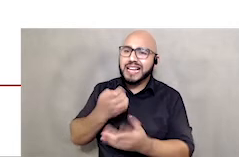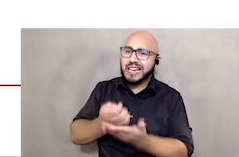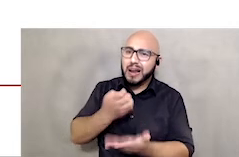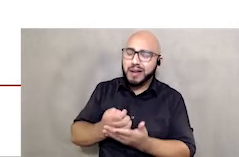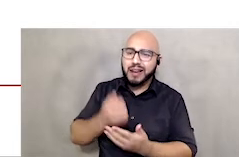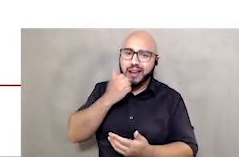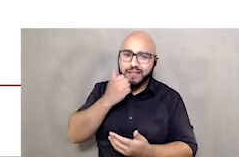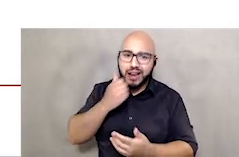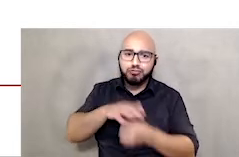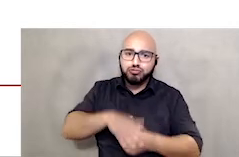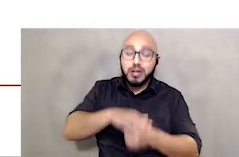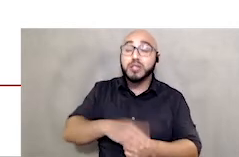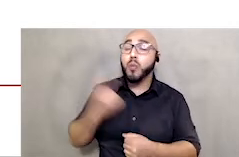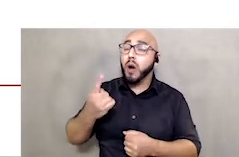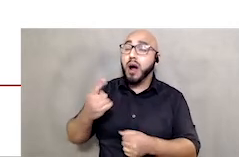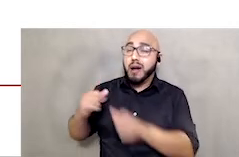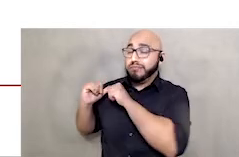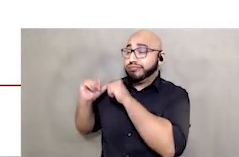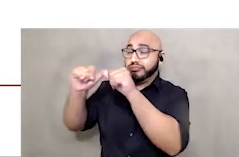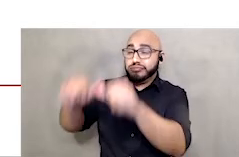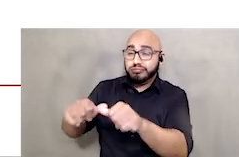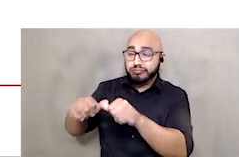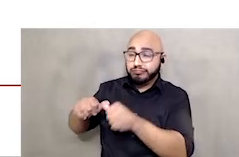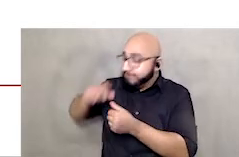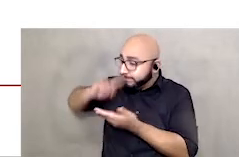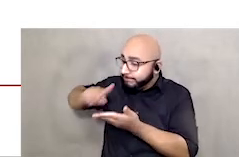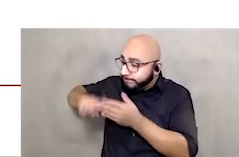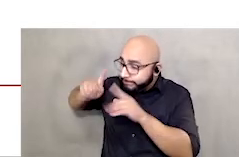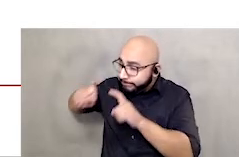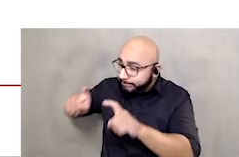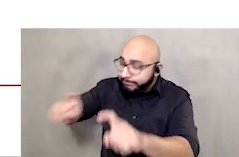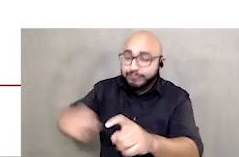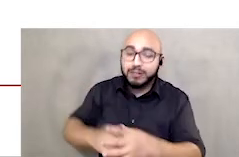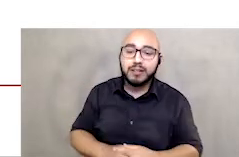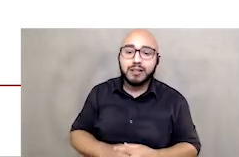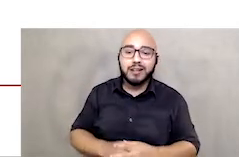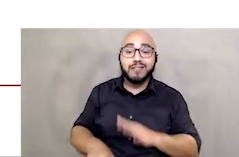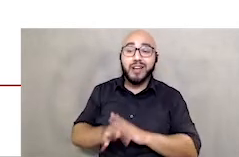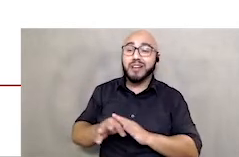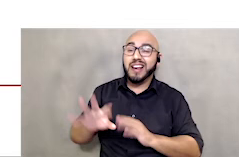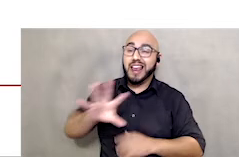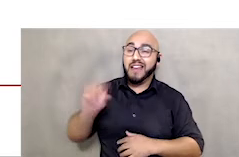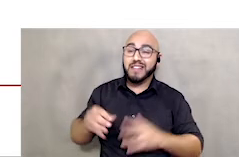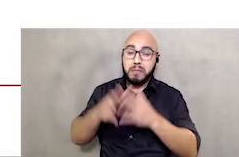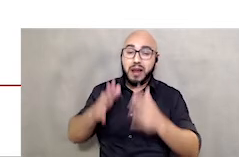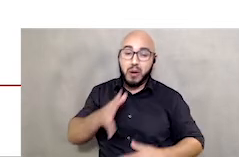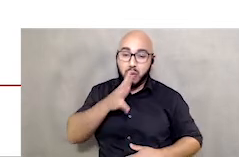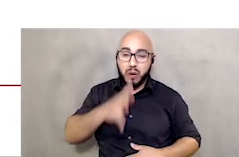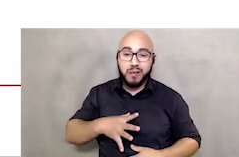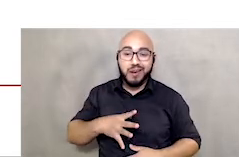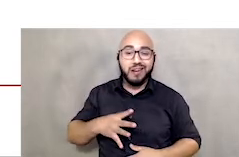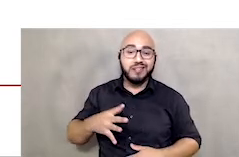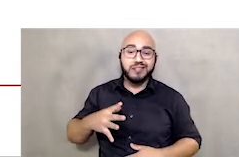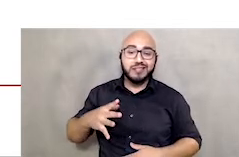one longitudinal study that with African American women, long-term poverty and family stress were associated with